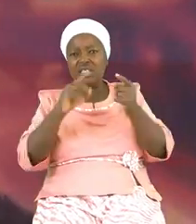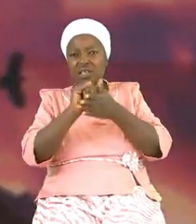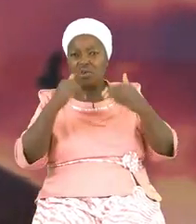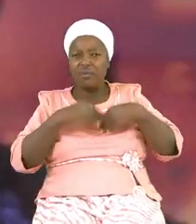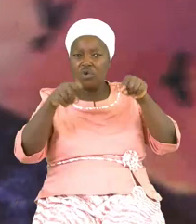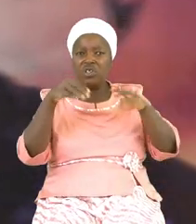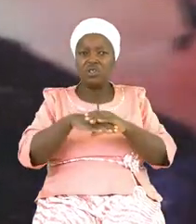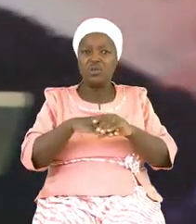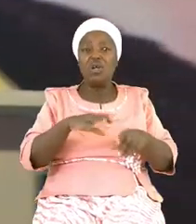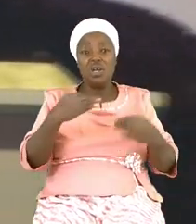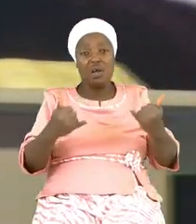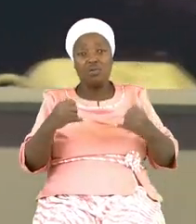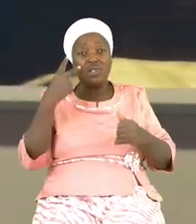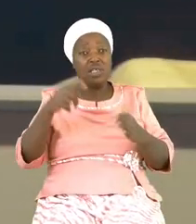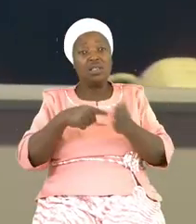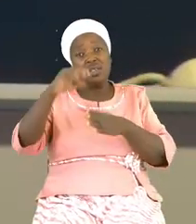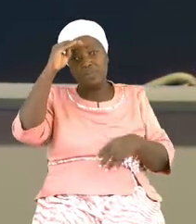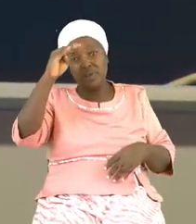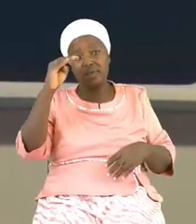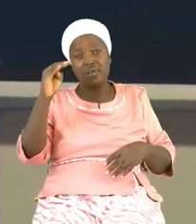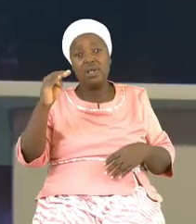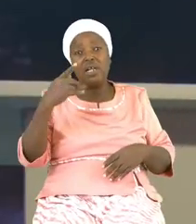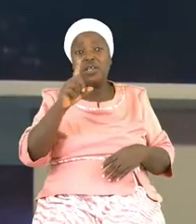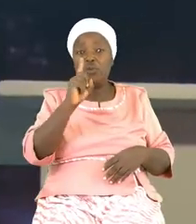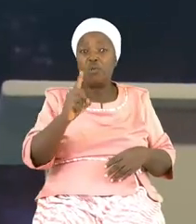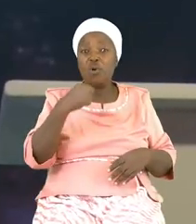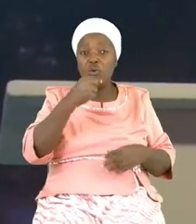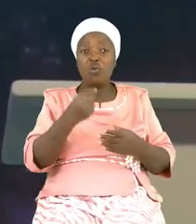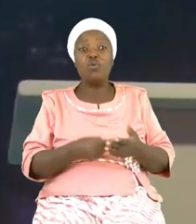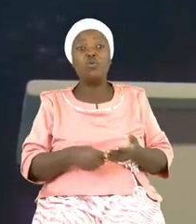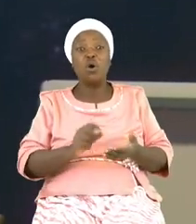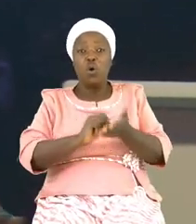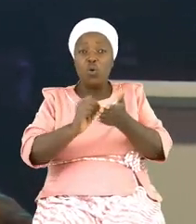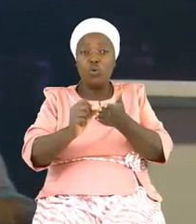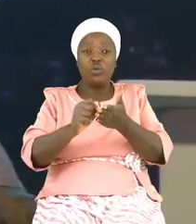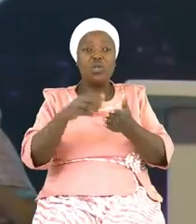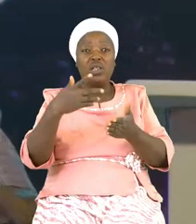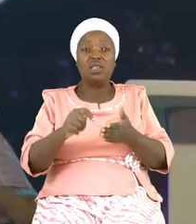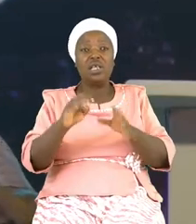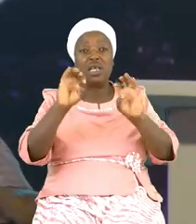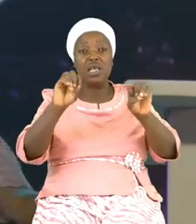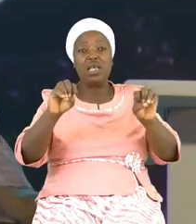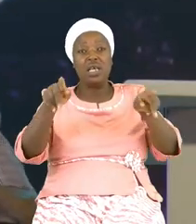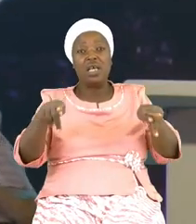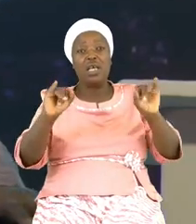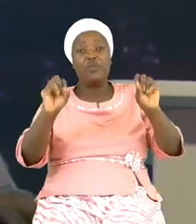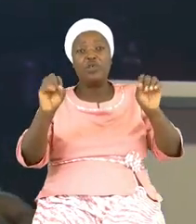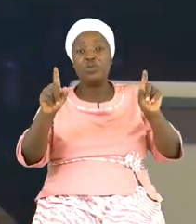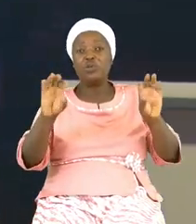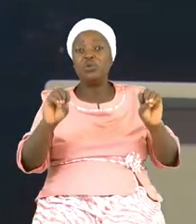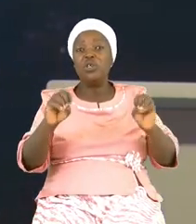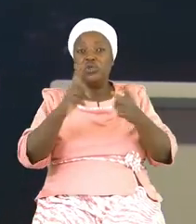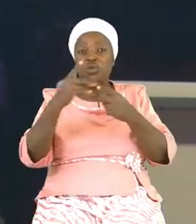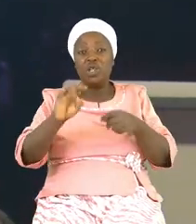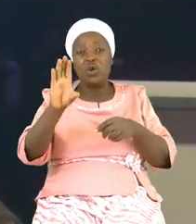look at this man, the one who wrote the epistle to the Corinthians, his name